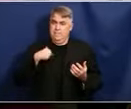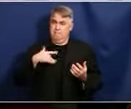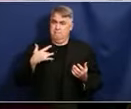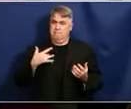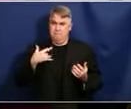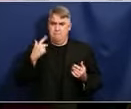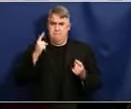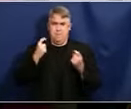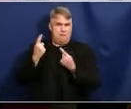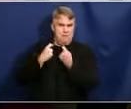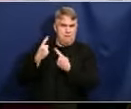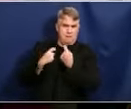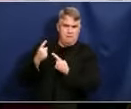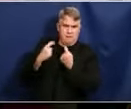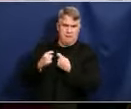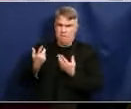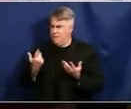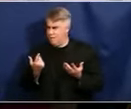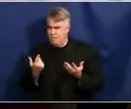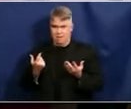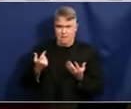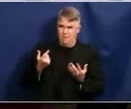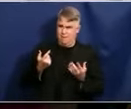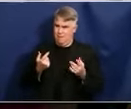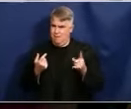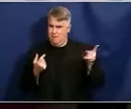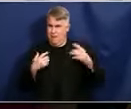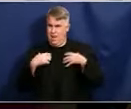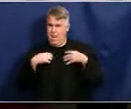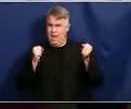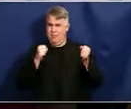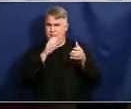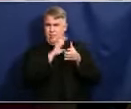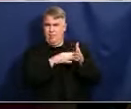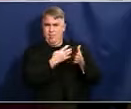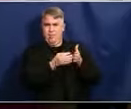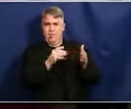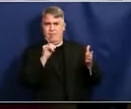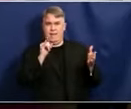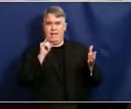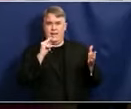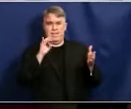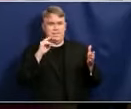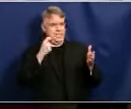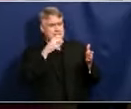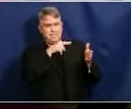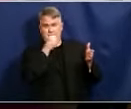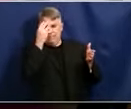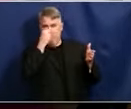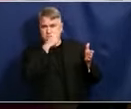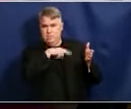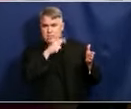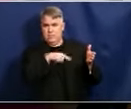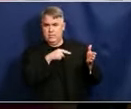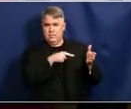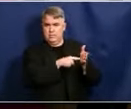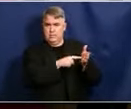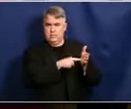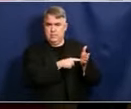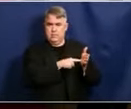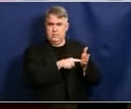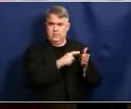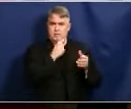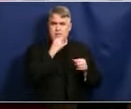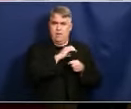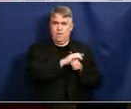around this, the Healthy Place Index does not take into consideration the number of COVID cases, but considers other health factors, and it